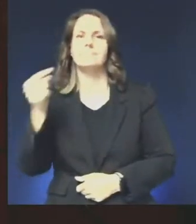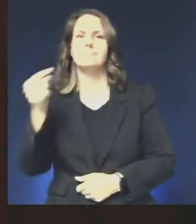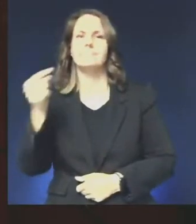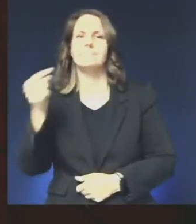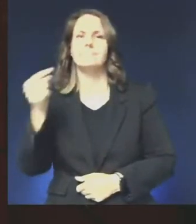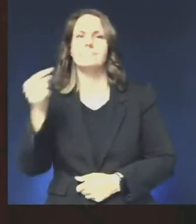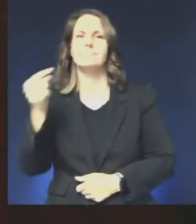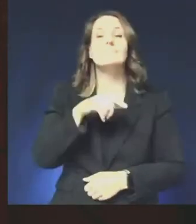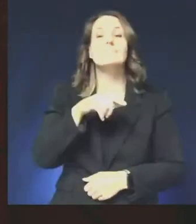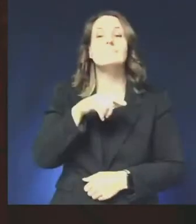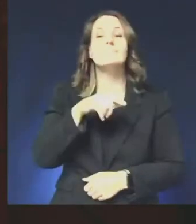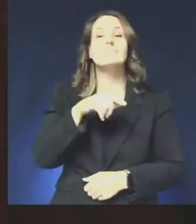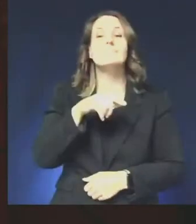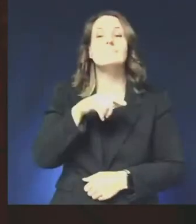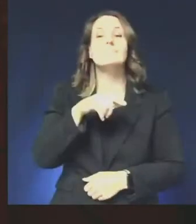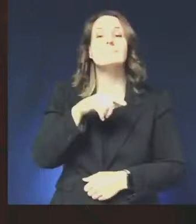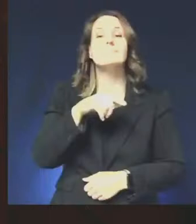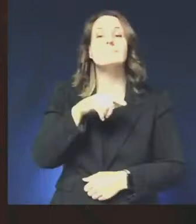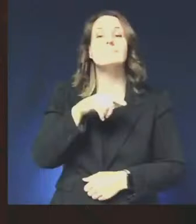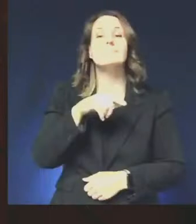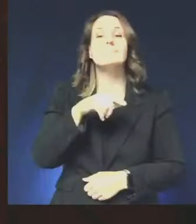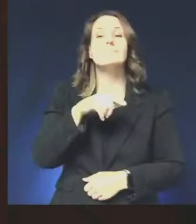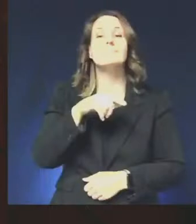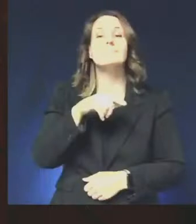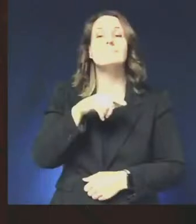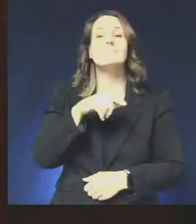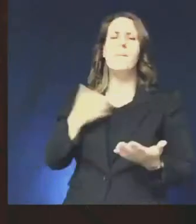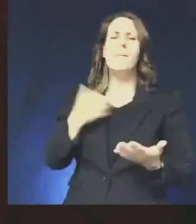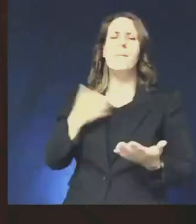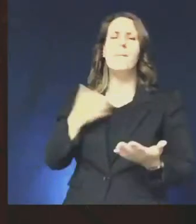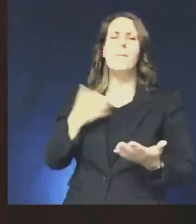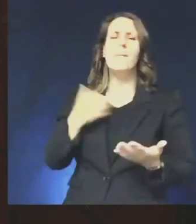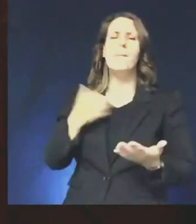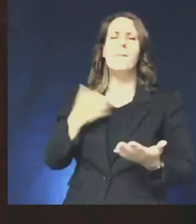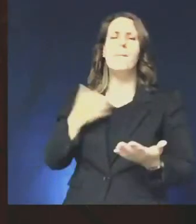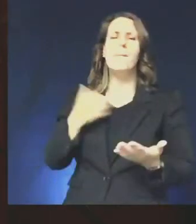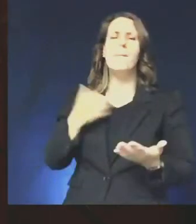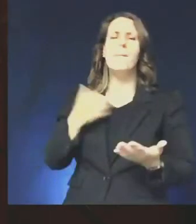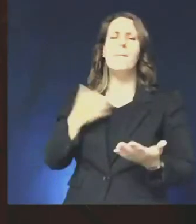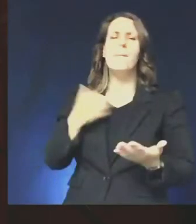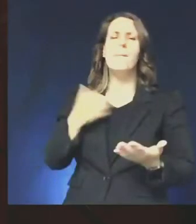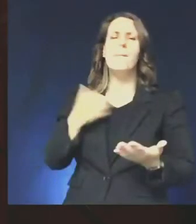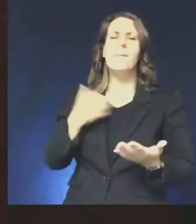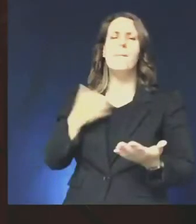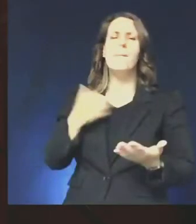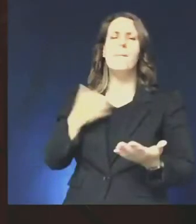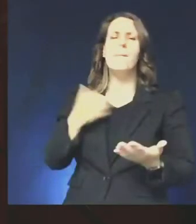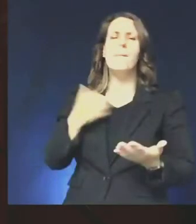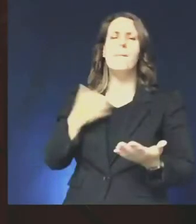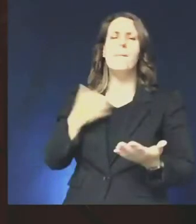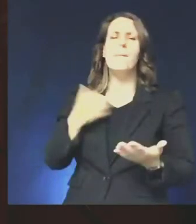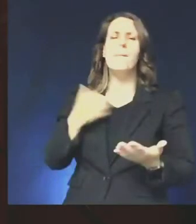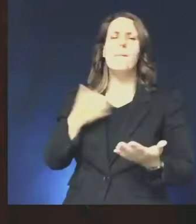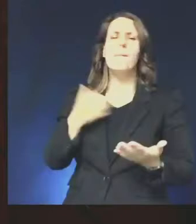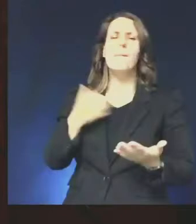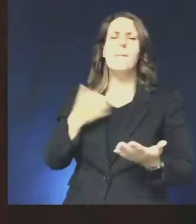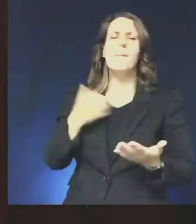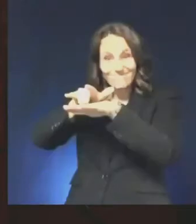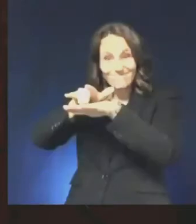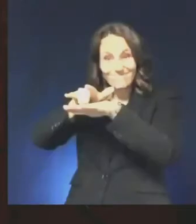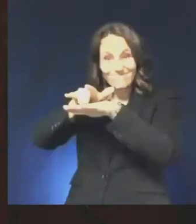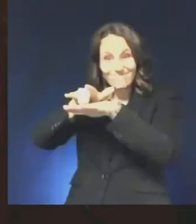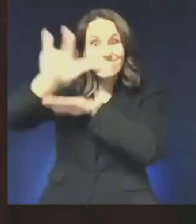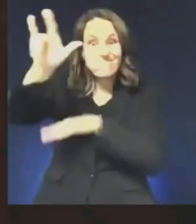airplane. You wear your seatbelt for takeoff, and when you hit your cruising altitude, you can take it off and move around the